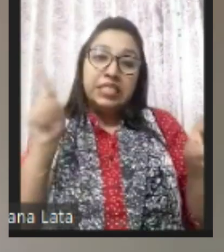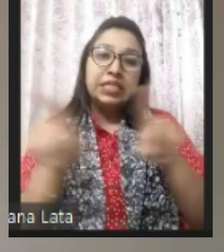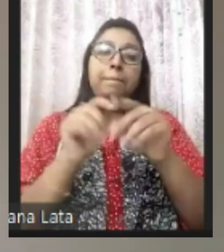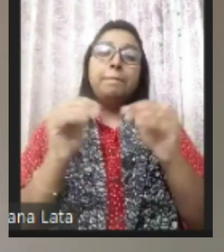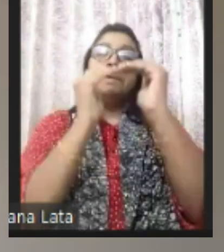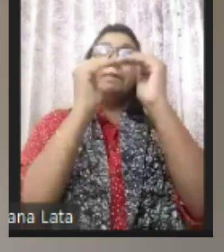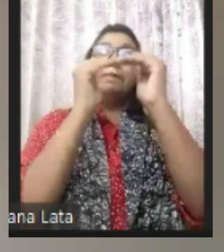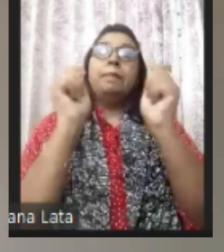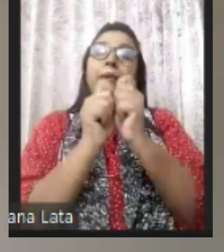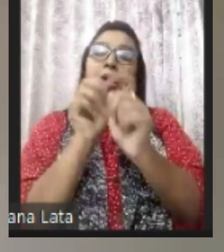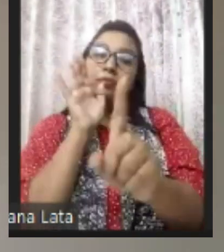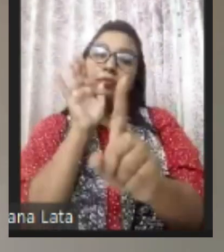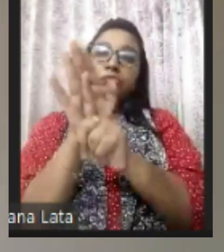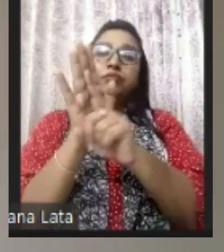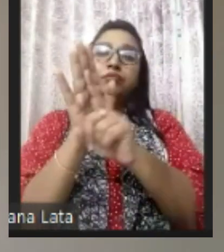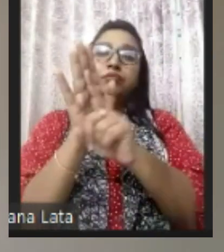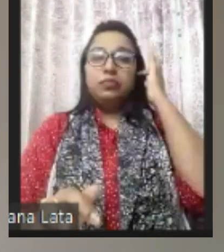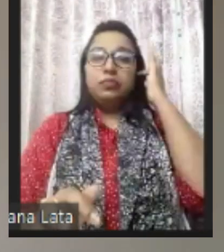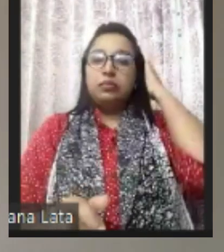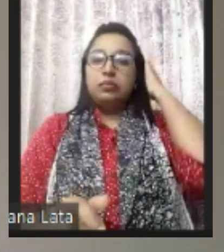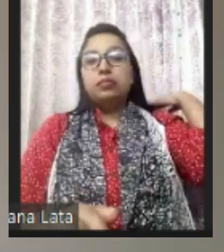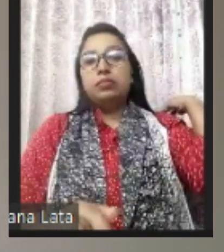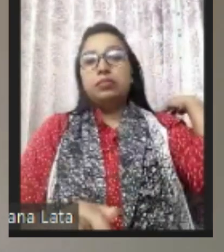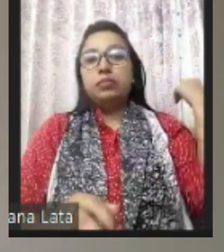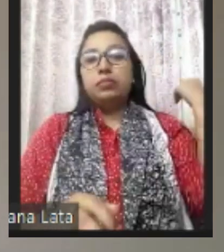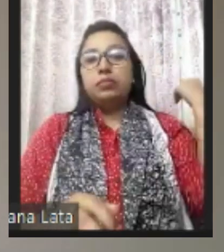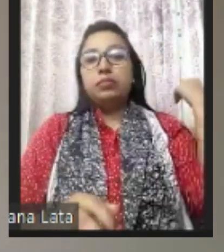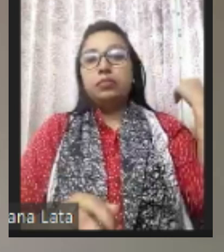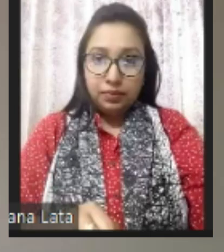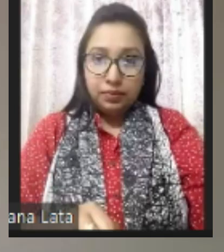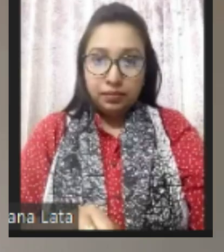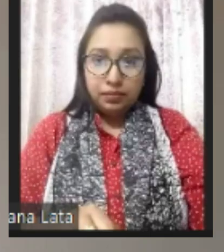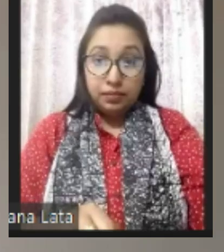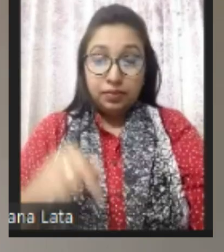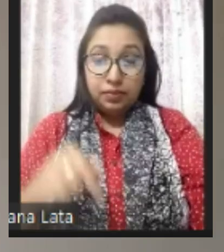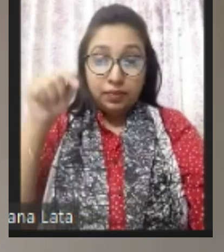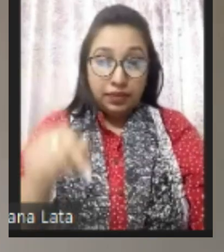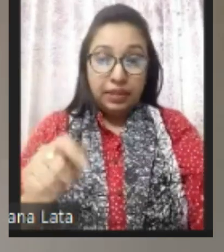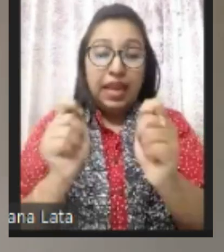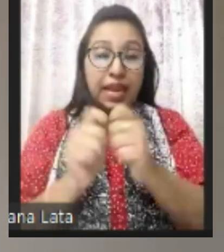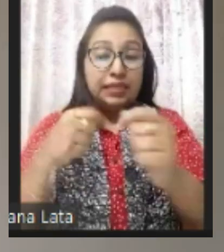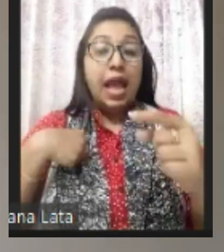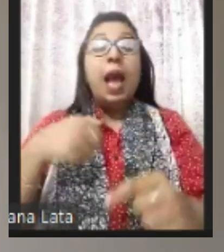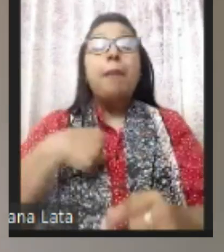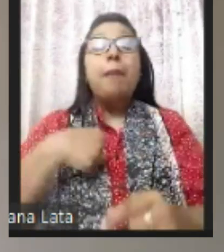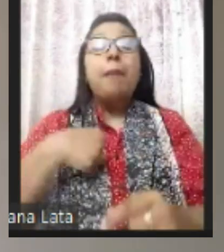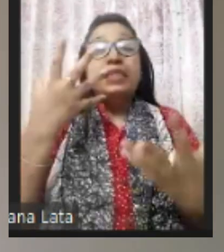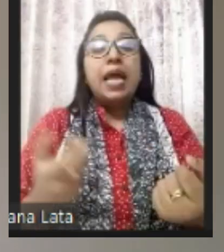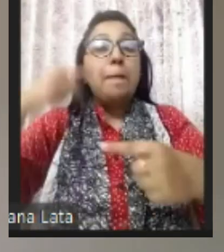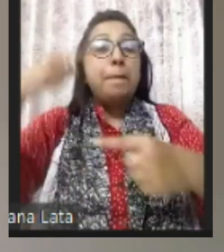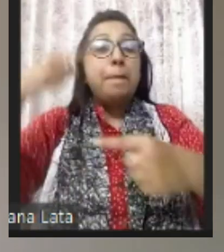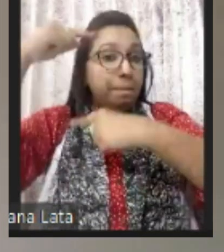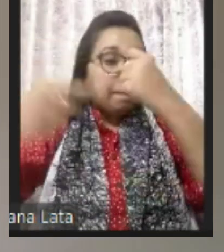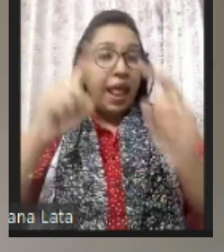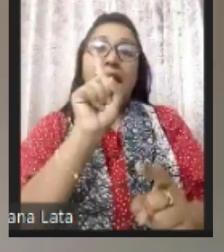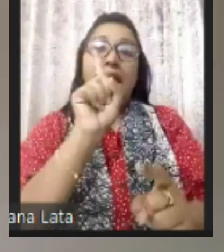design. So what can we do to make a difference? Designers may think of persons with disability as different